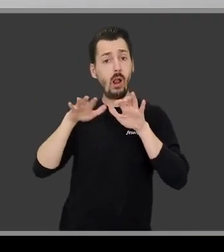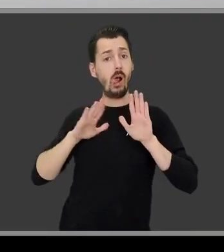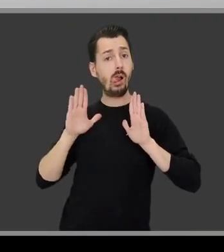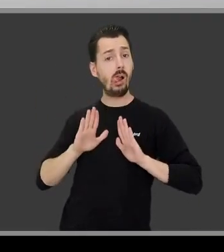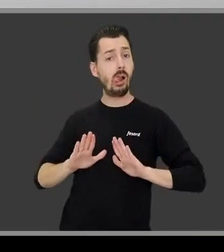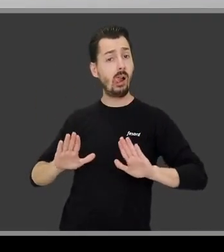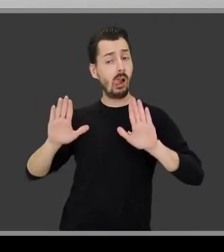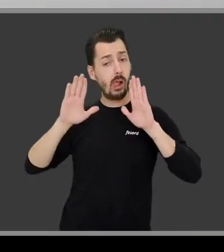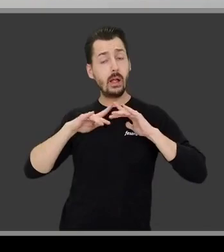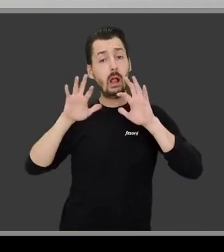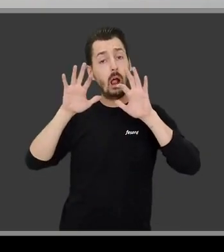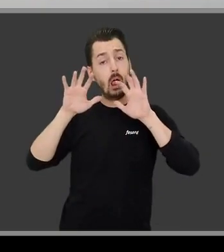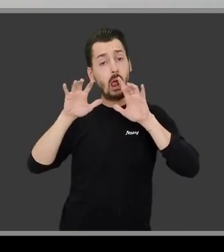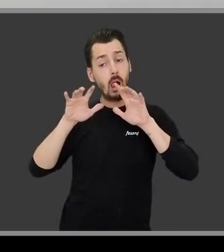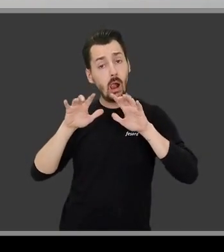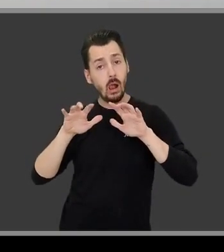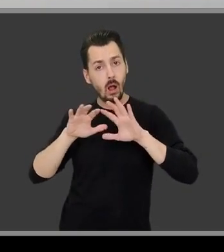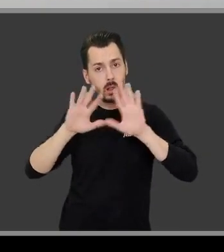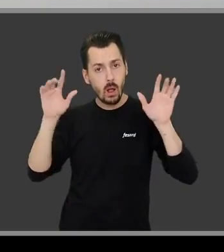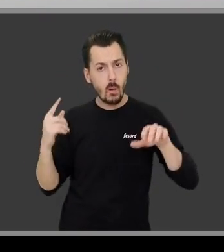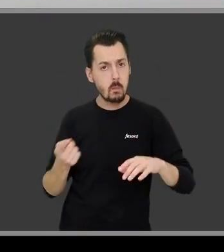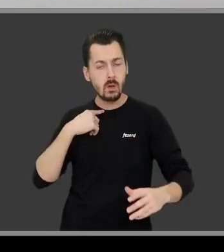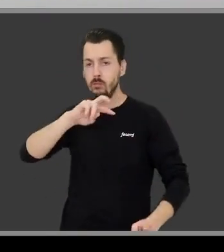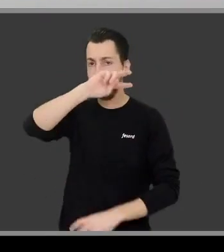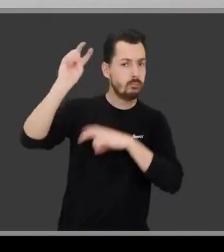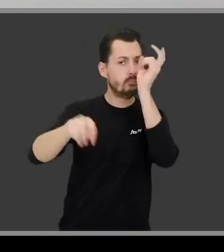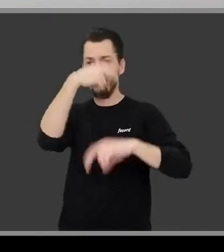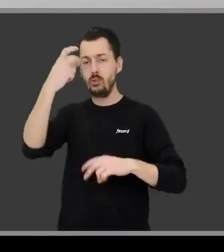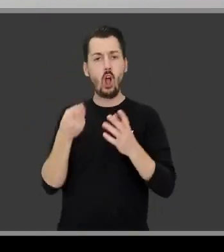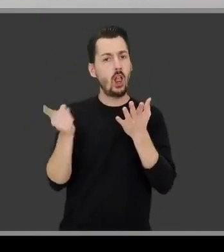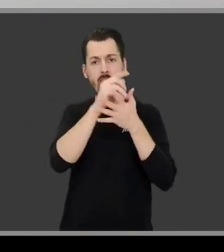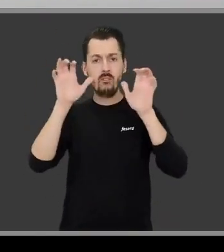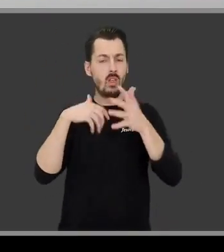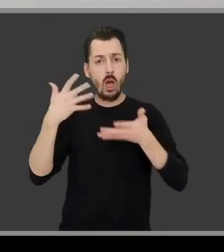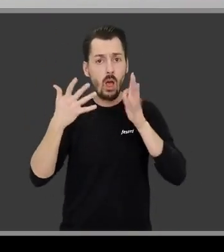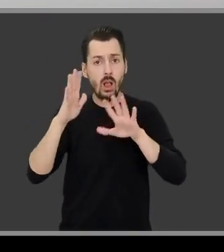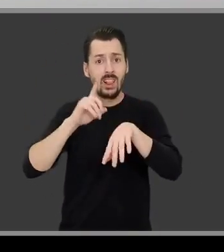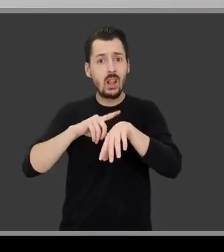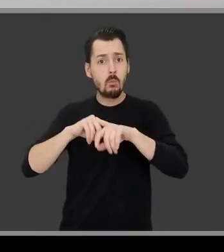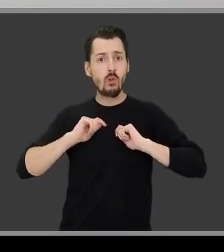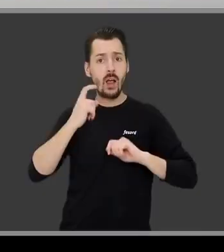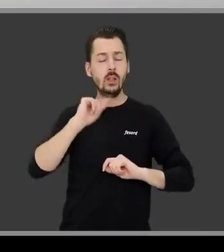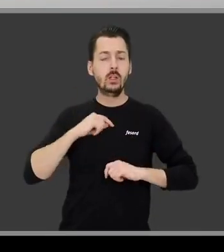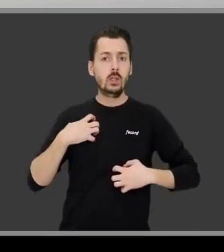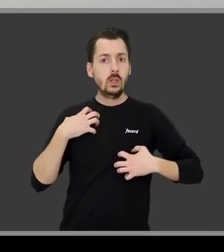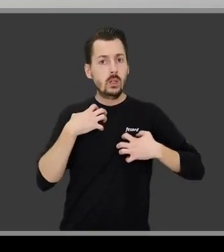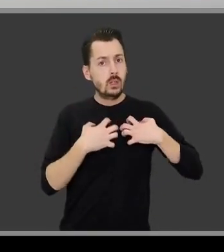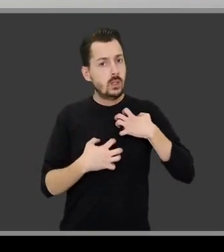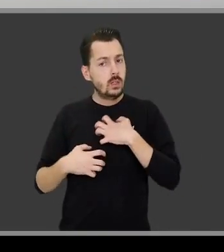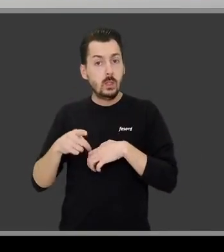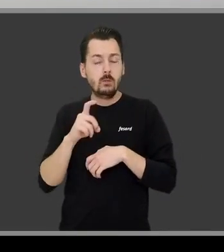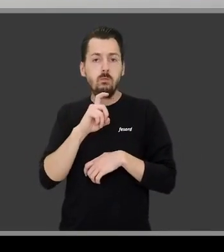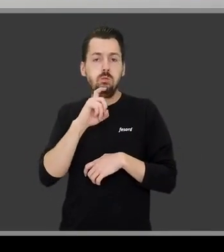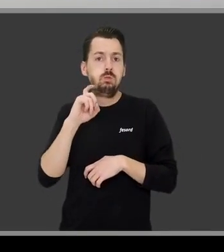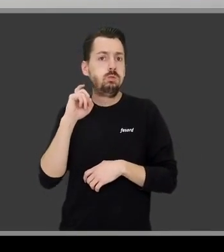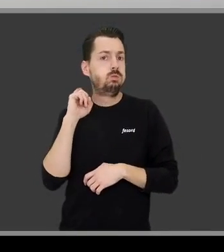through the form and I had to go back to start the purchase again because the page refreshed itself. That was rather frustrating and tedious,